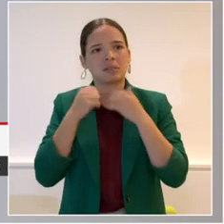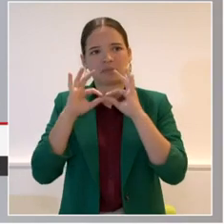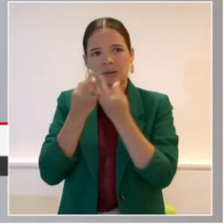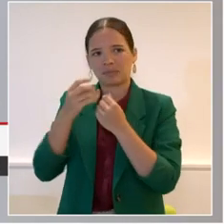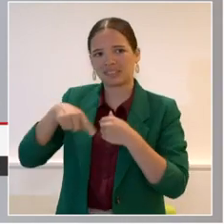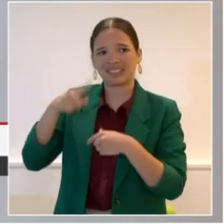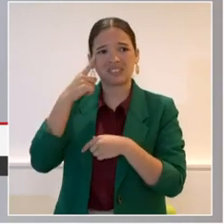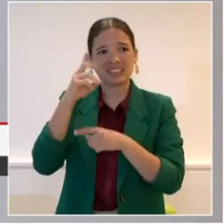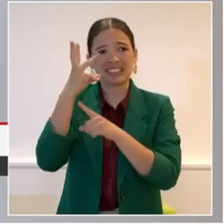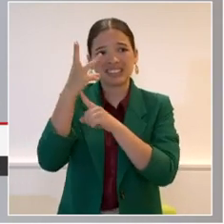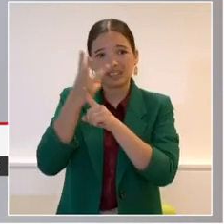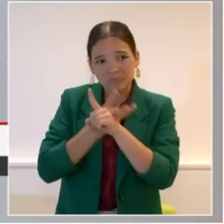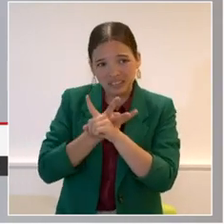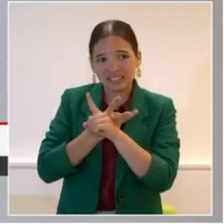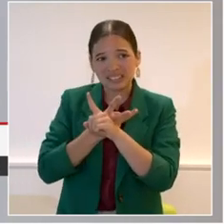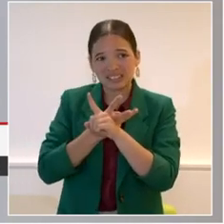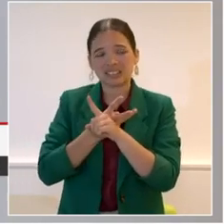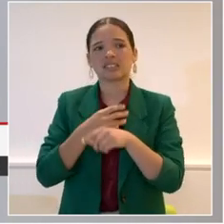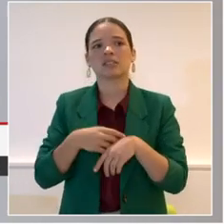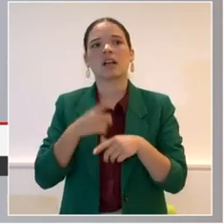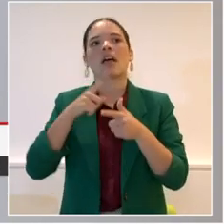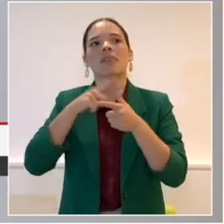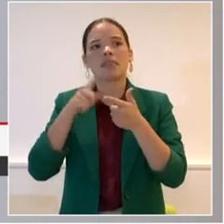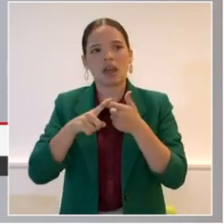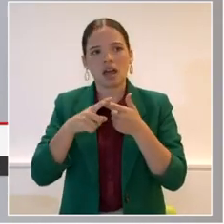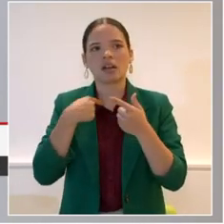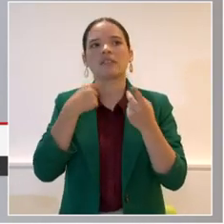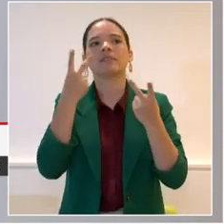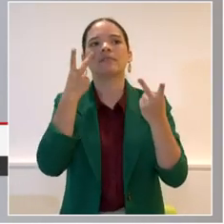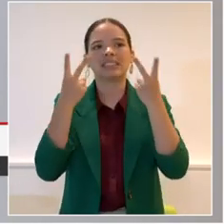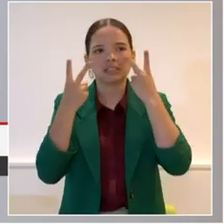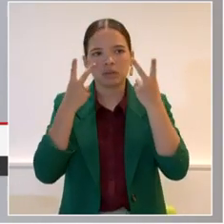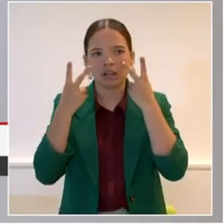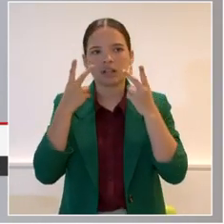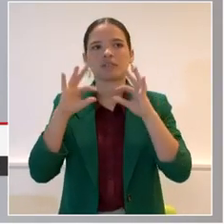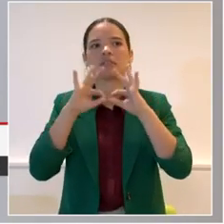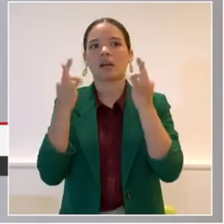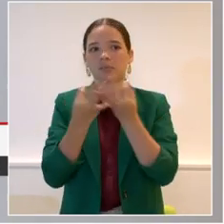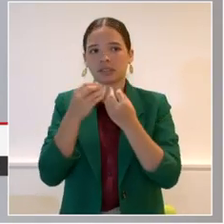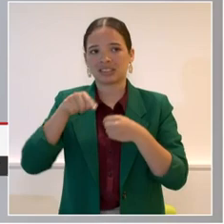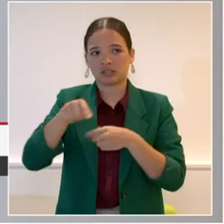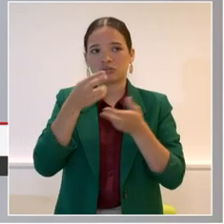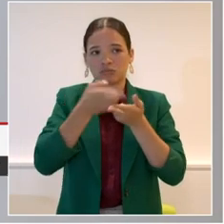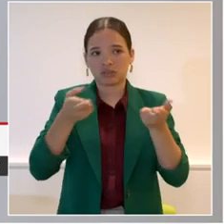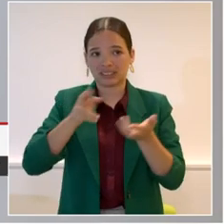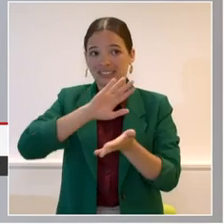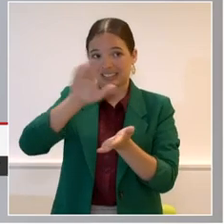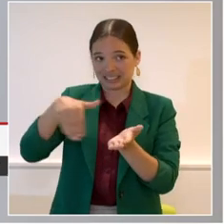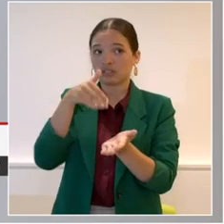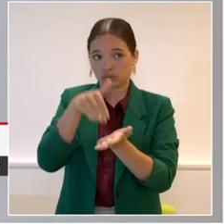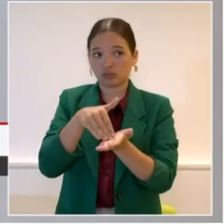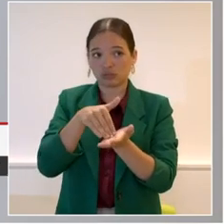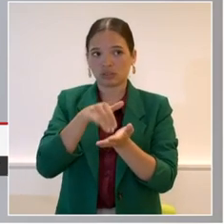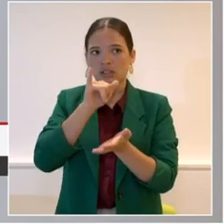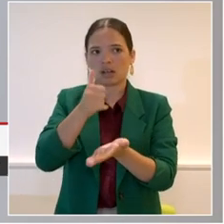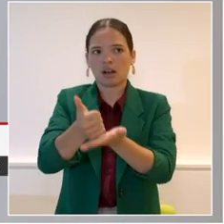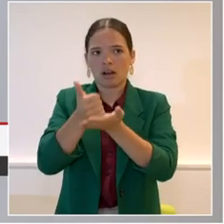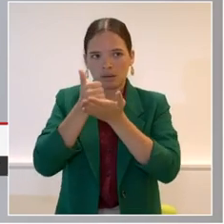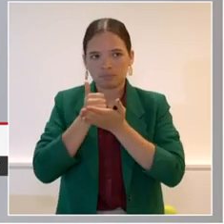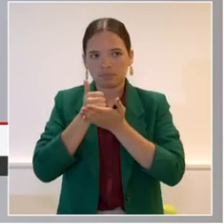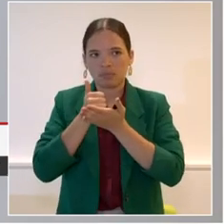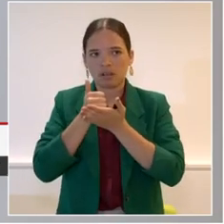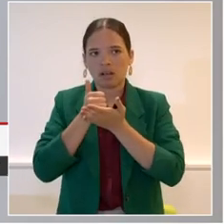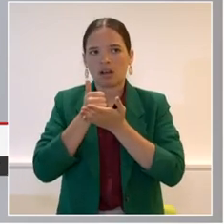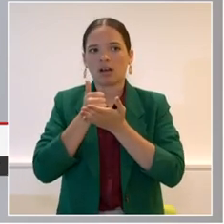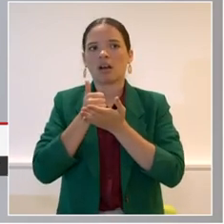After which, I visited the Virginia Williams Family Resource Center, where I was connected to stable and safe